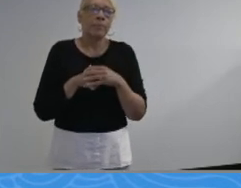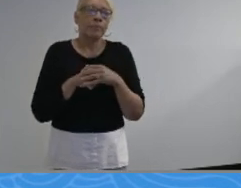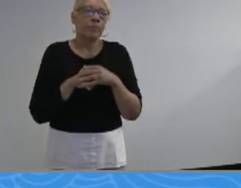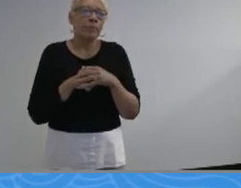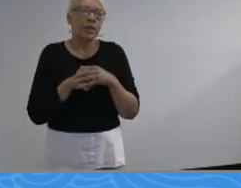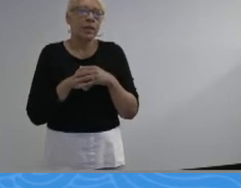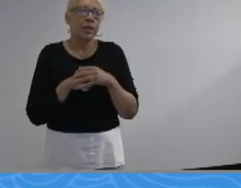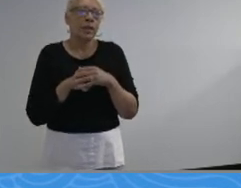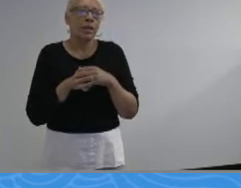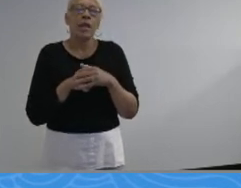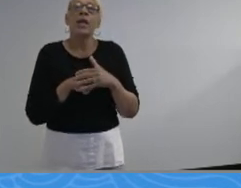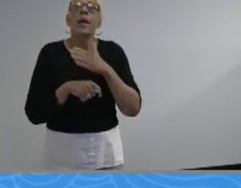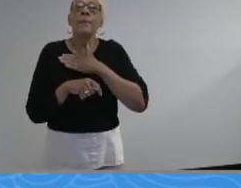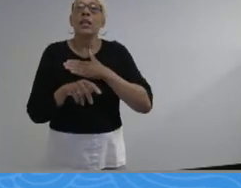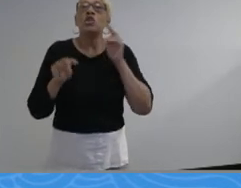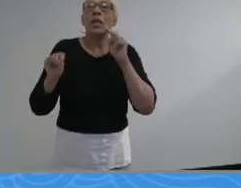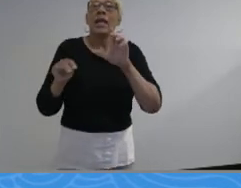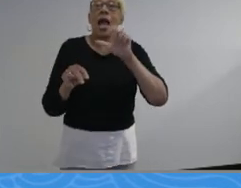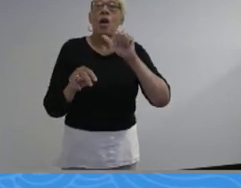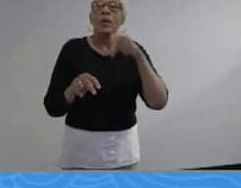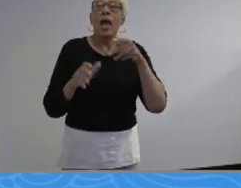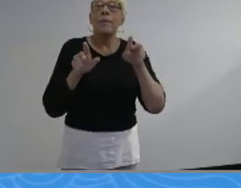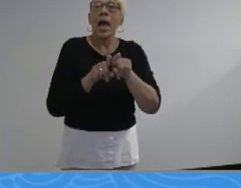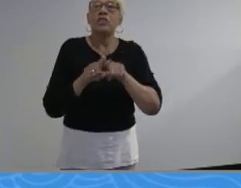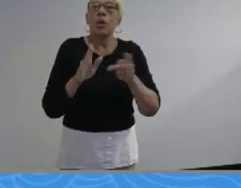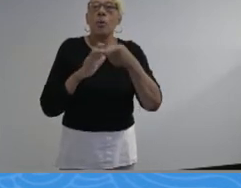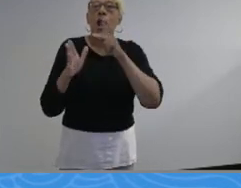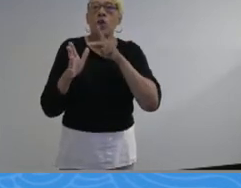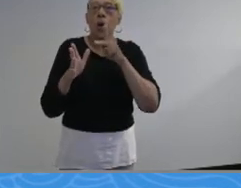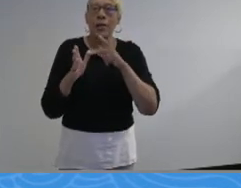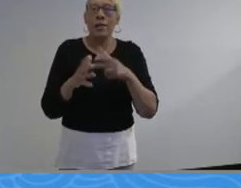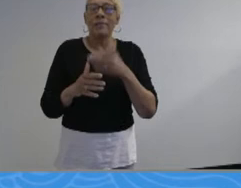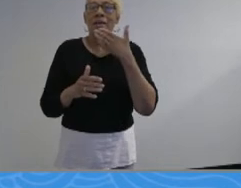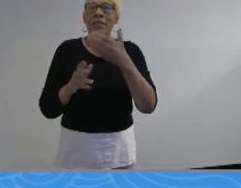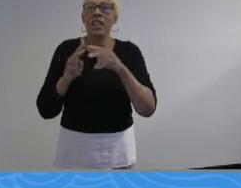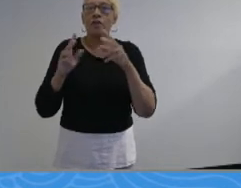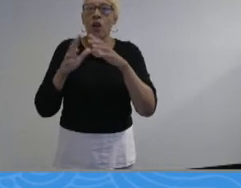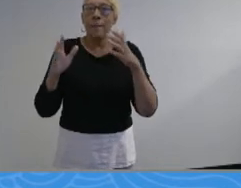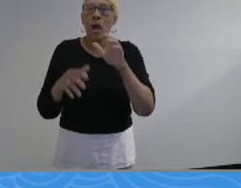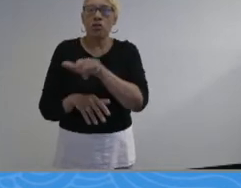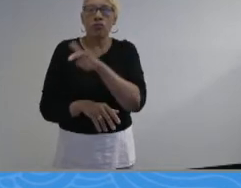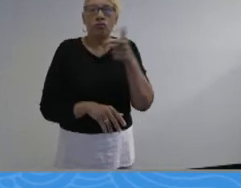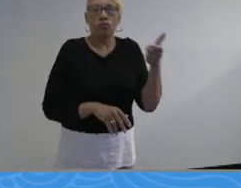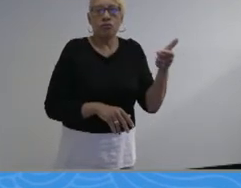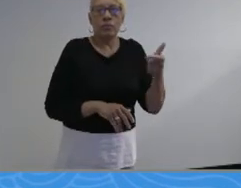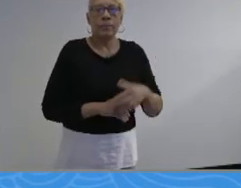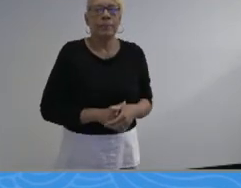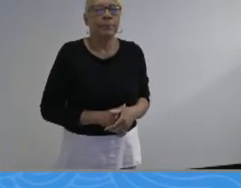in the LCAP as a priority. Thank you very much. I'm going to turn it back to Jerlene.